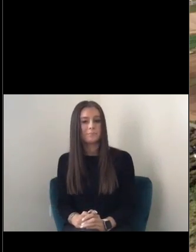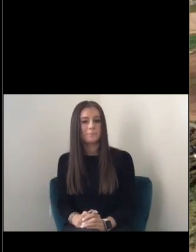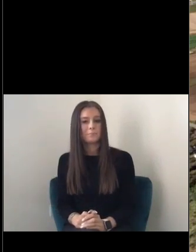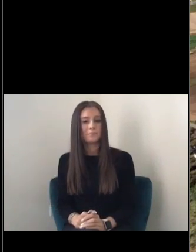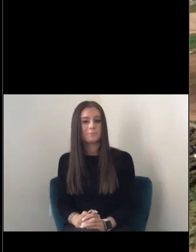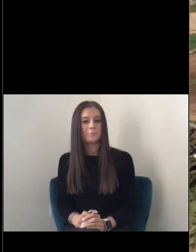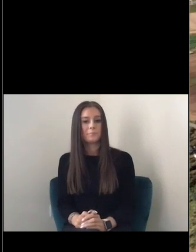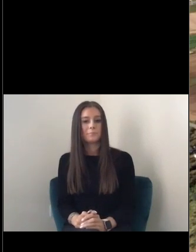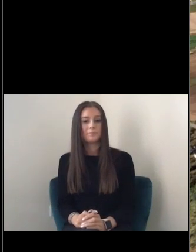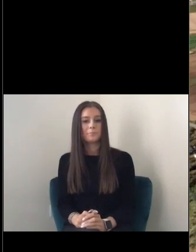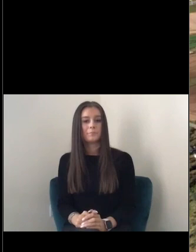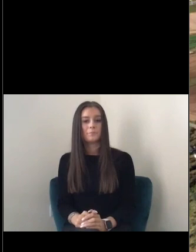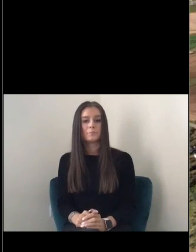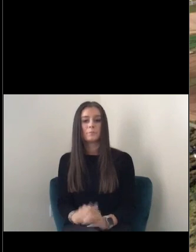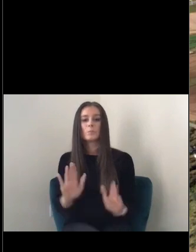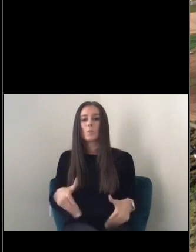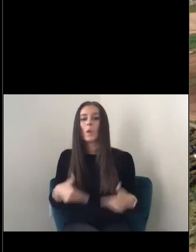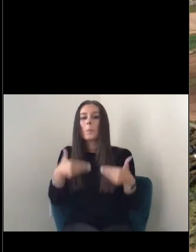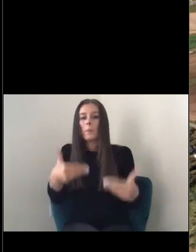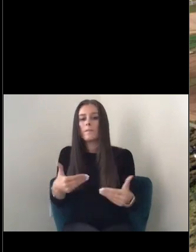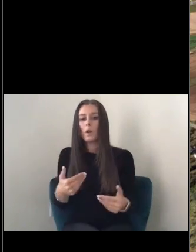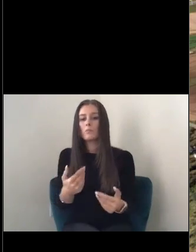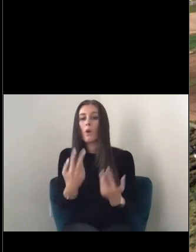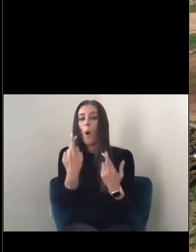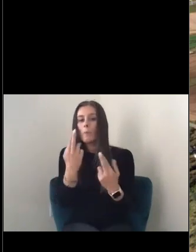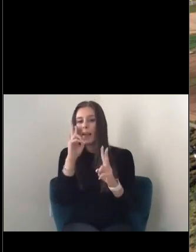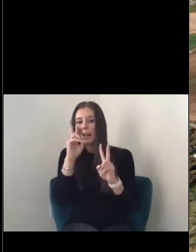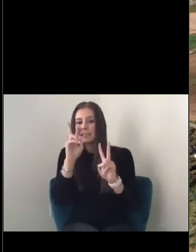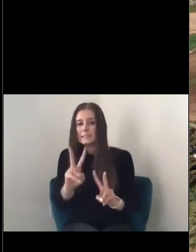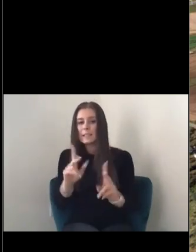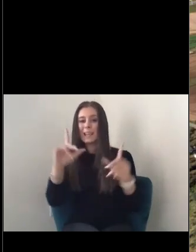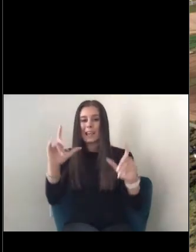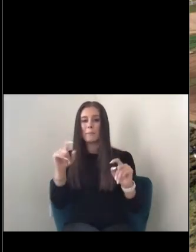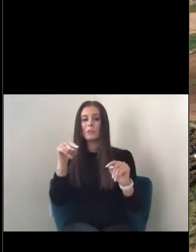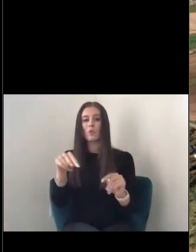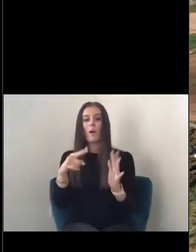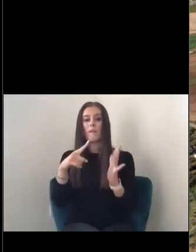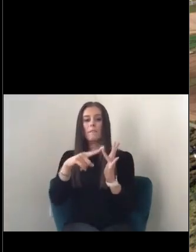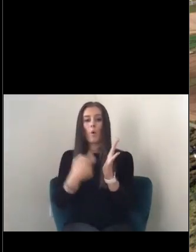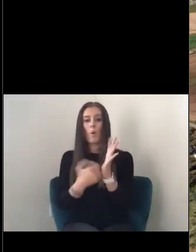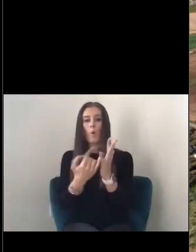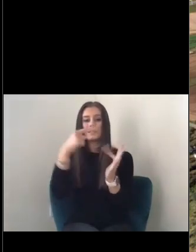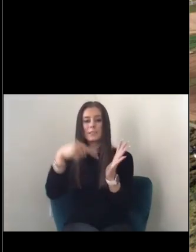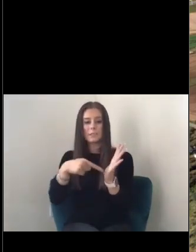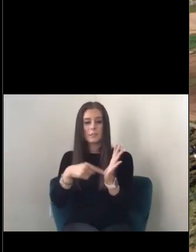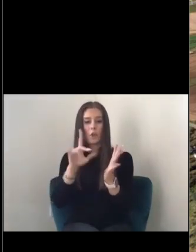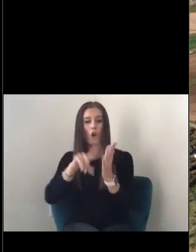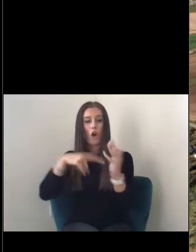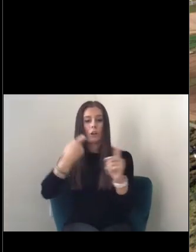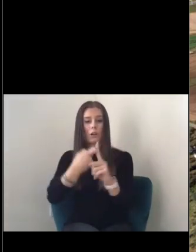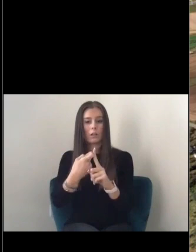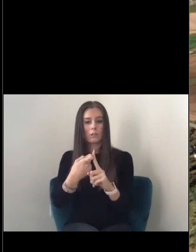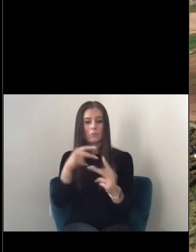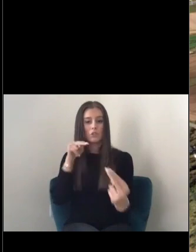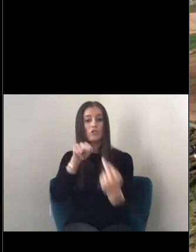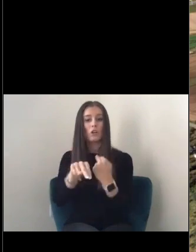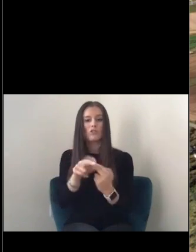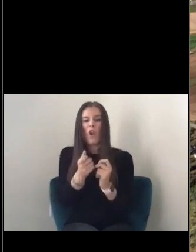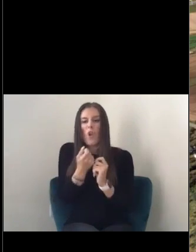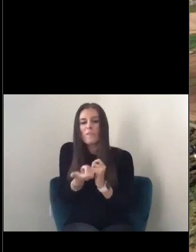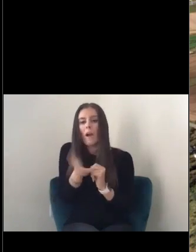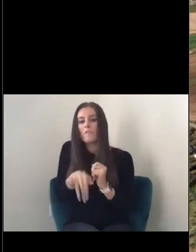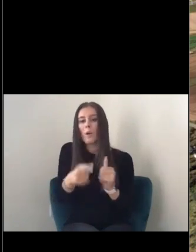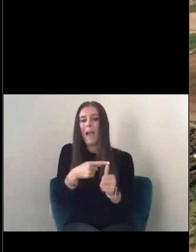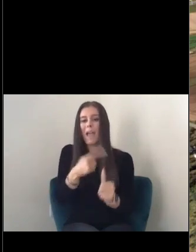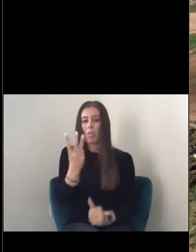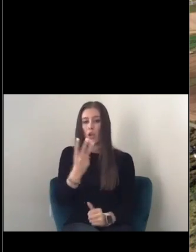Turning to the next slide, hopefully you will see an image of Alsip Junction, which is near the A13, as